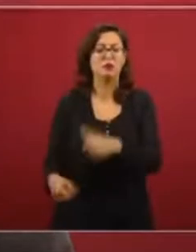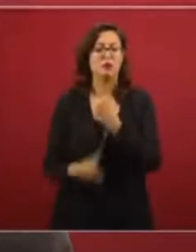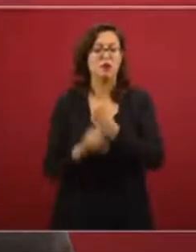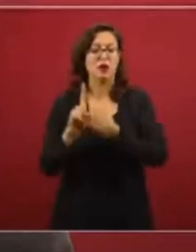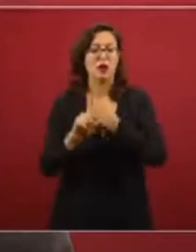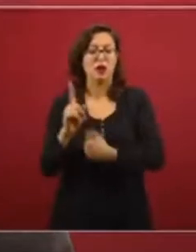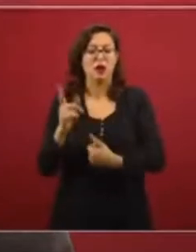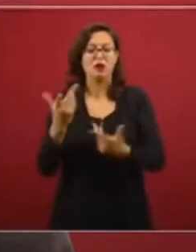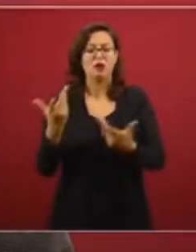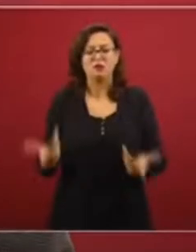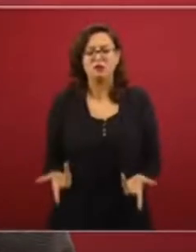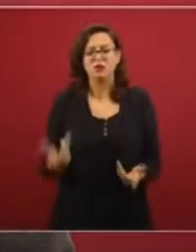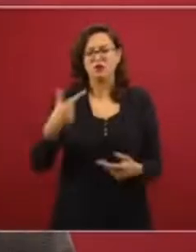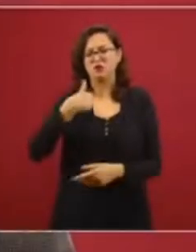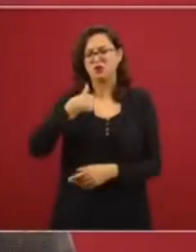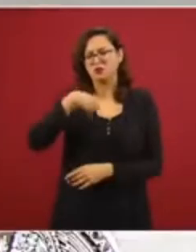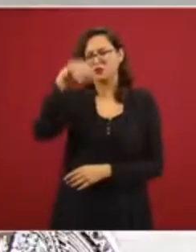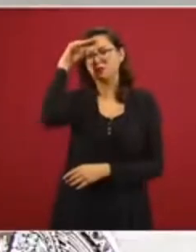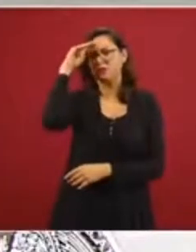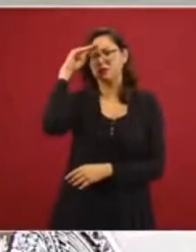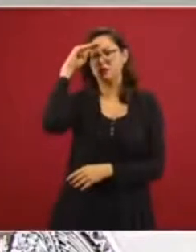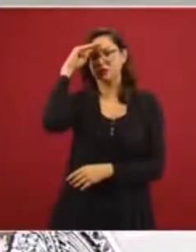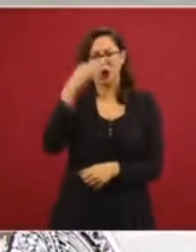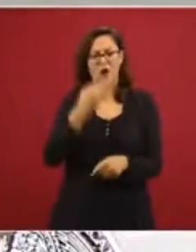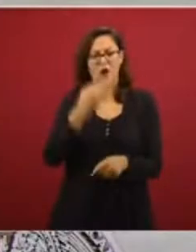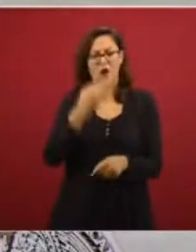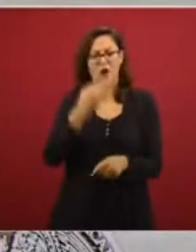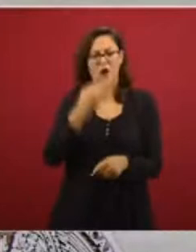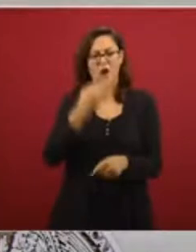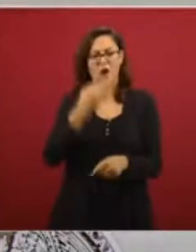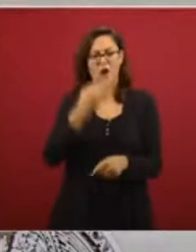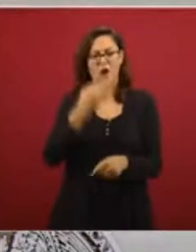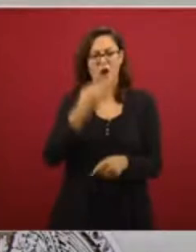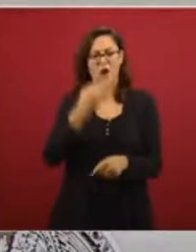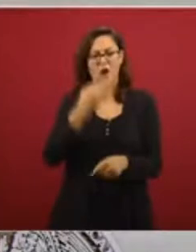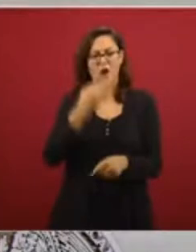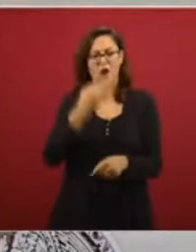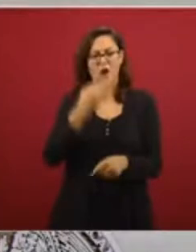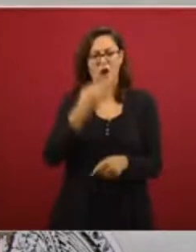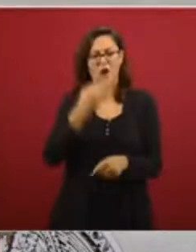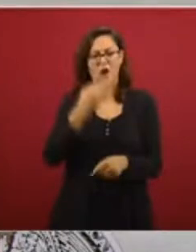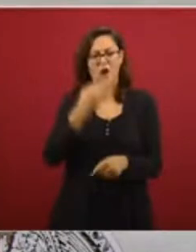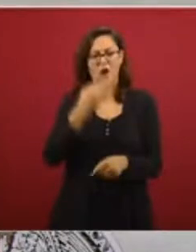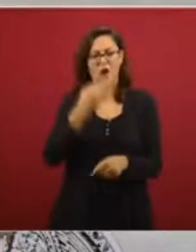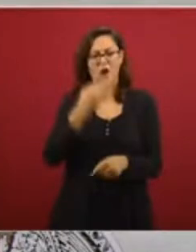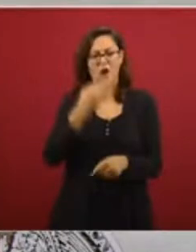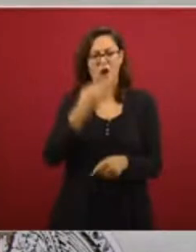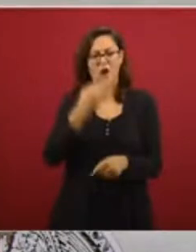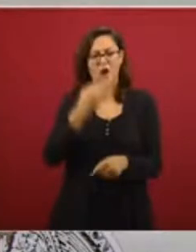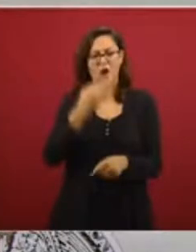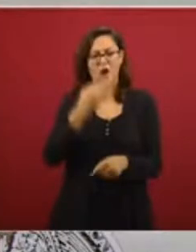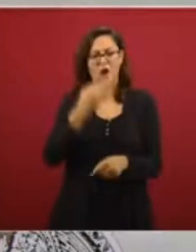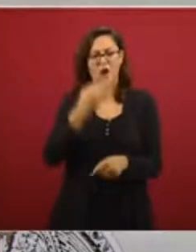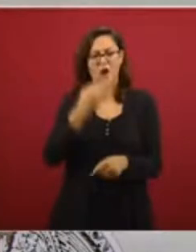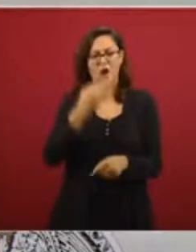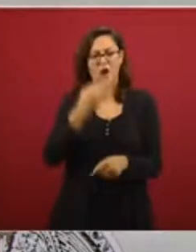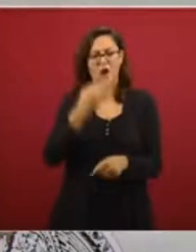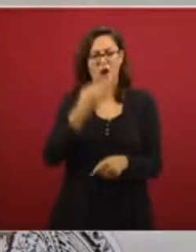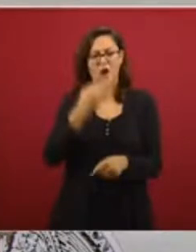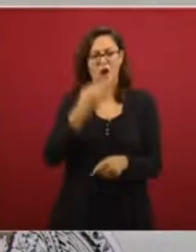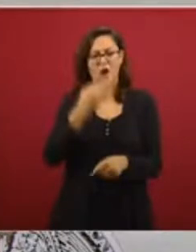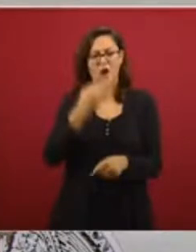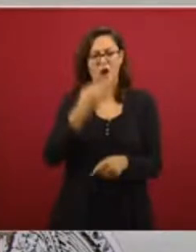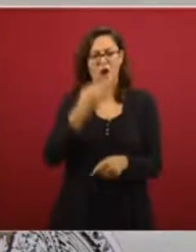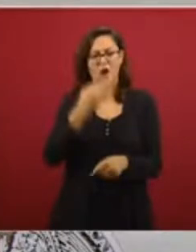pregunto, ¿cuáles son los aprendizajes durante la pandemia? And he says, he asks himself, what have we